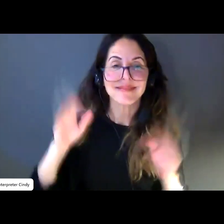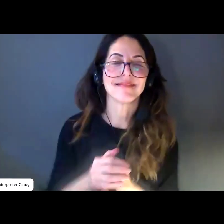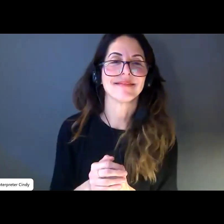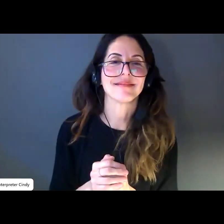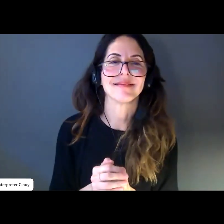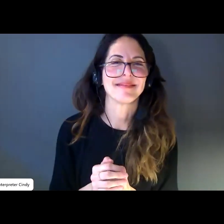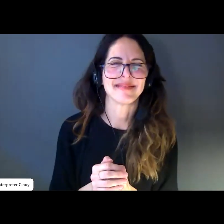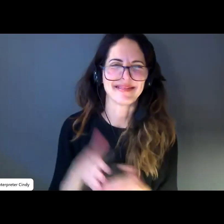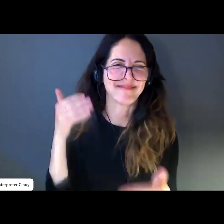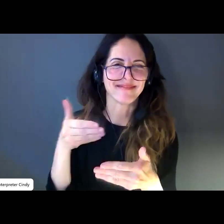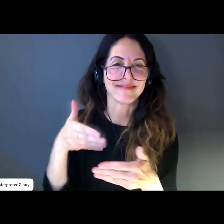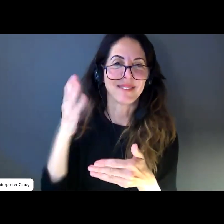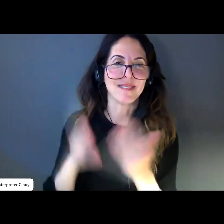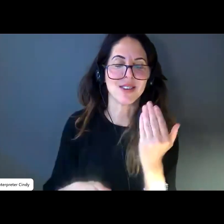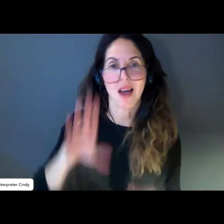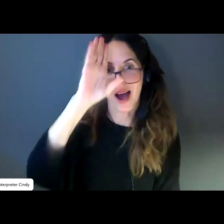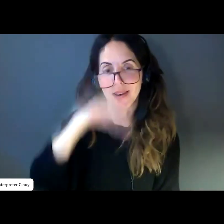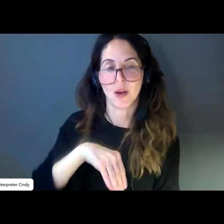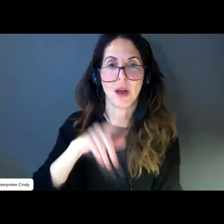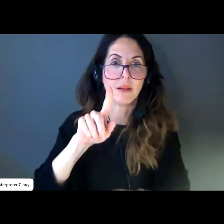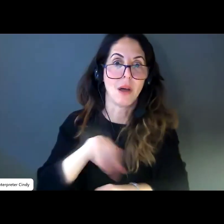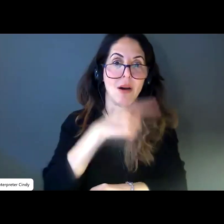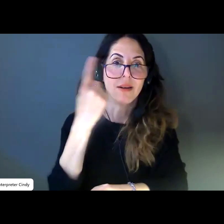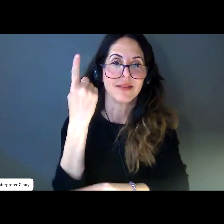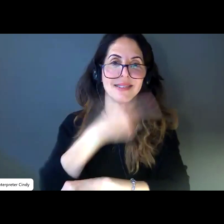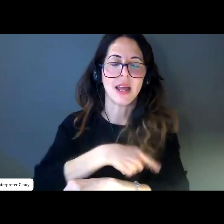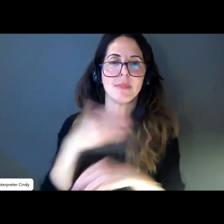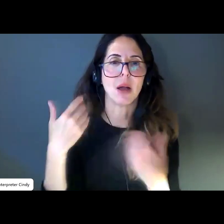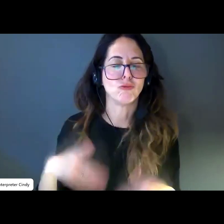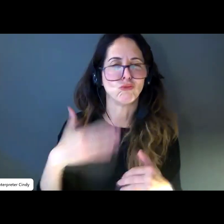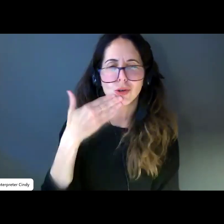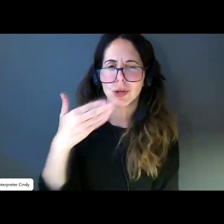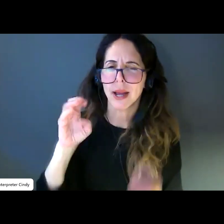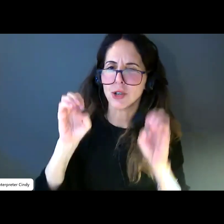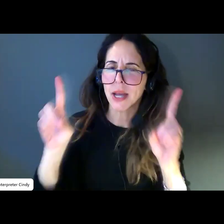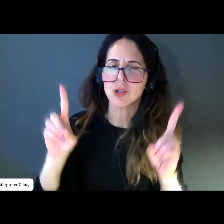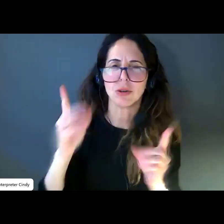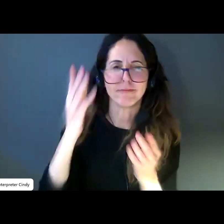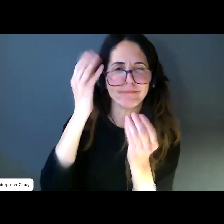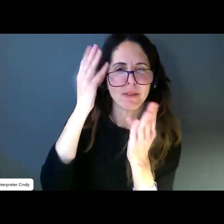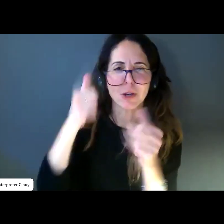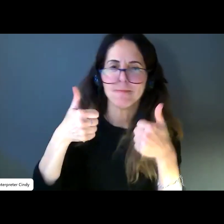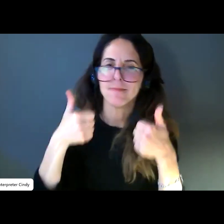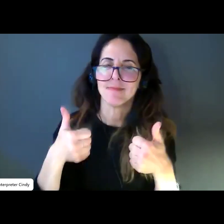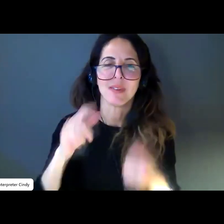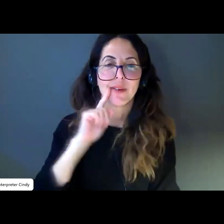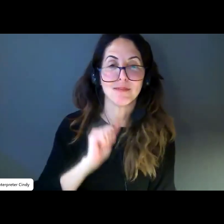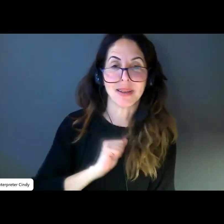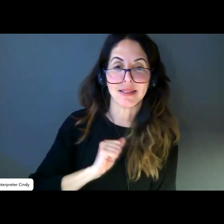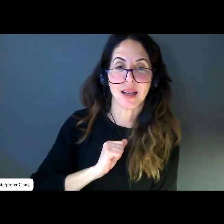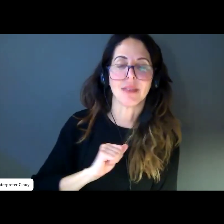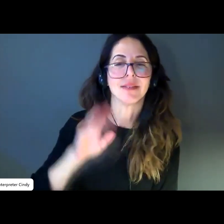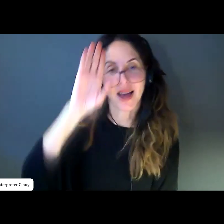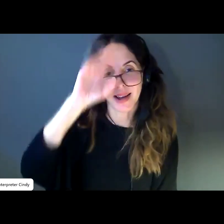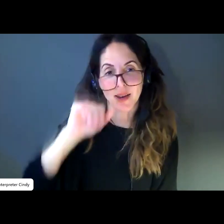journey. I know it's been a long day, but very educational and informative for myself, and I know as Benedict was